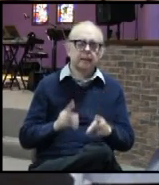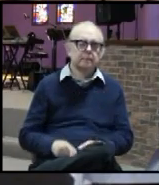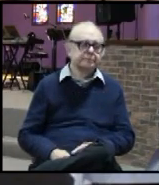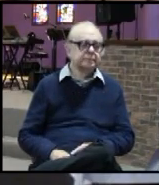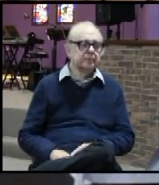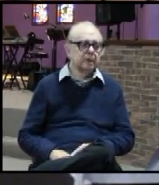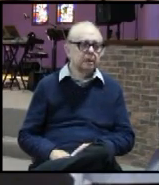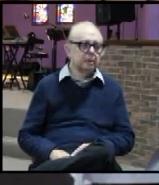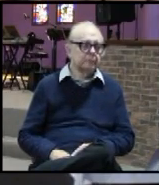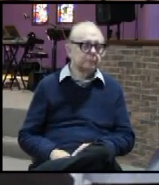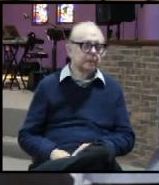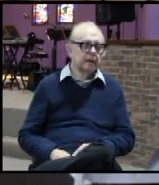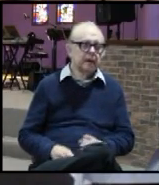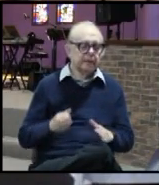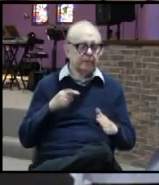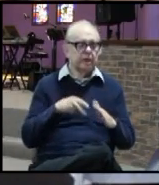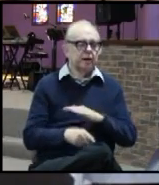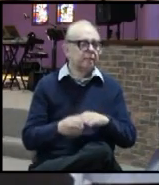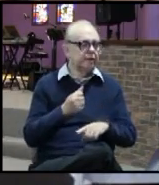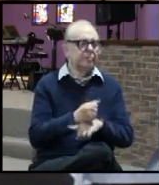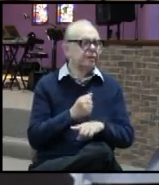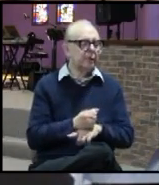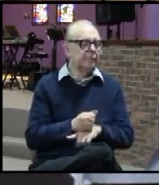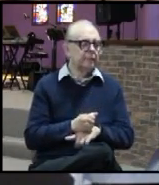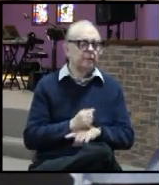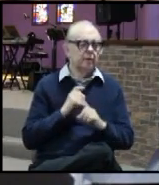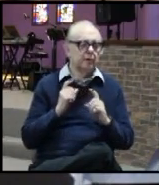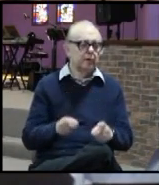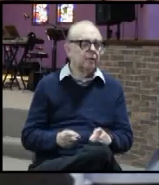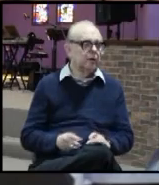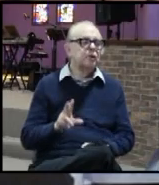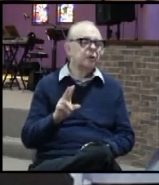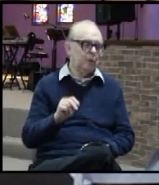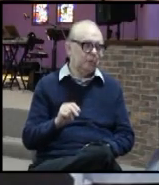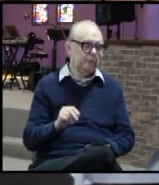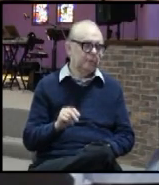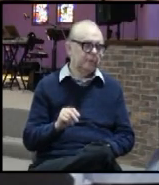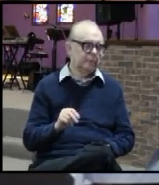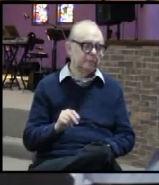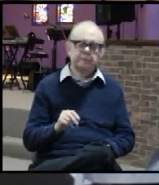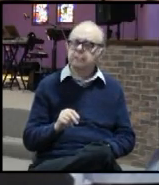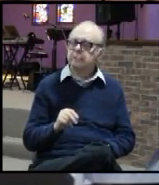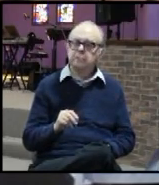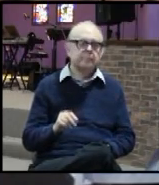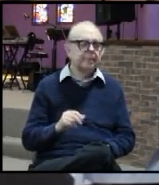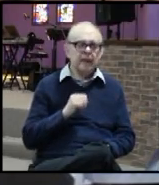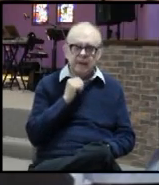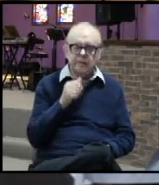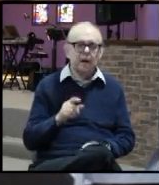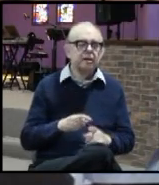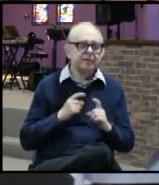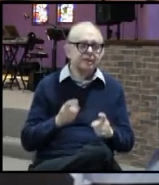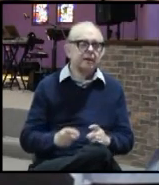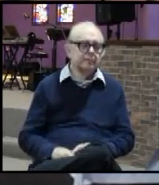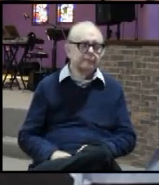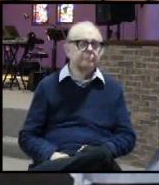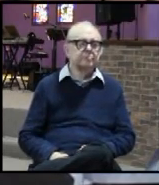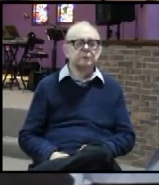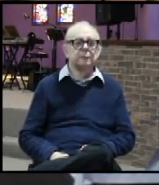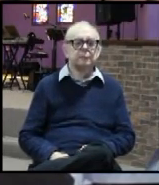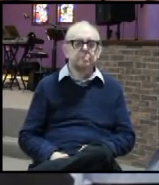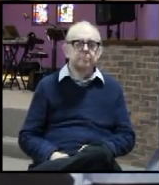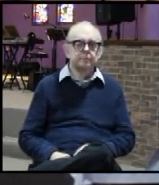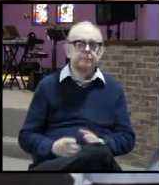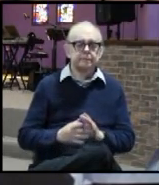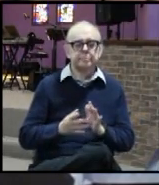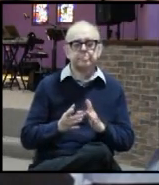isn't suicide an unpardonable sin? And the answer is no. Right. It is not. Okay? In fact, the